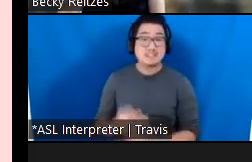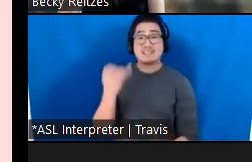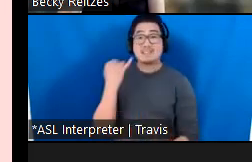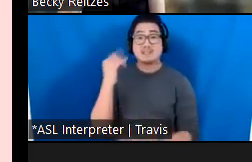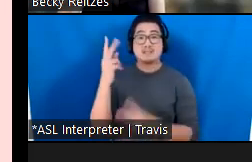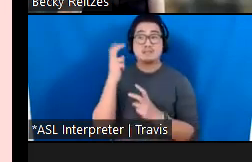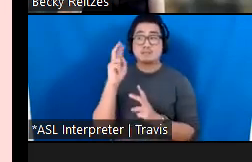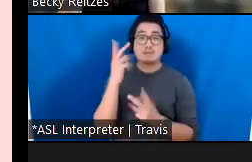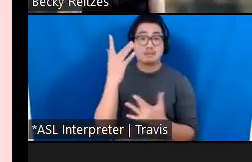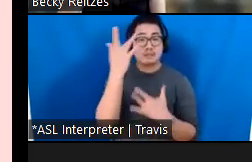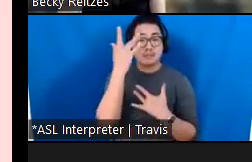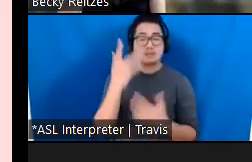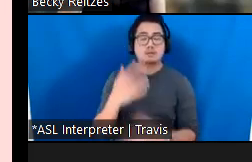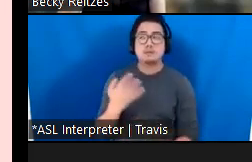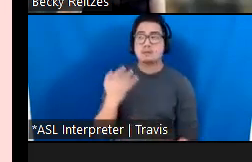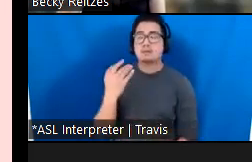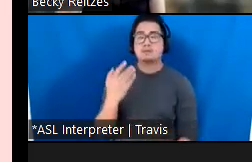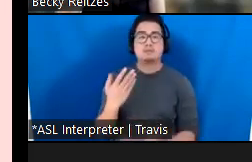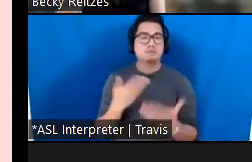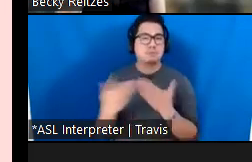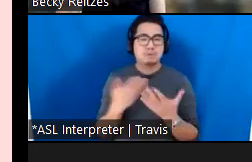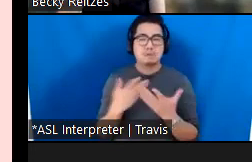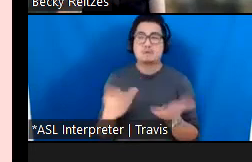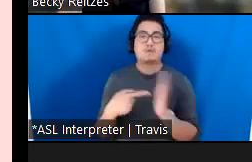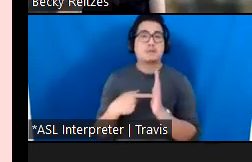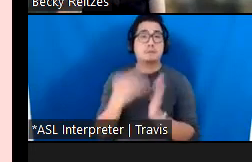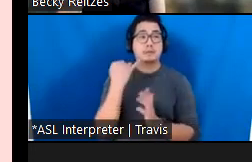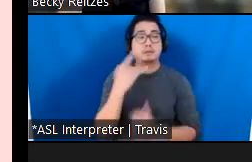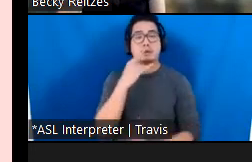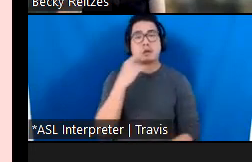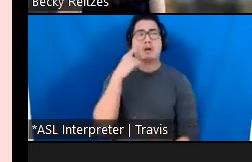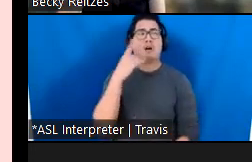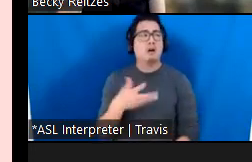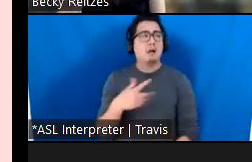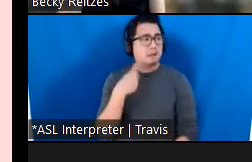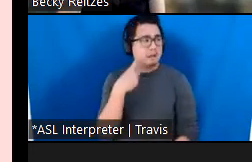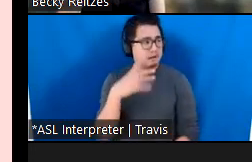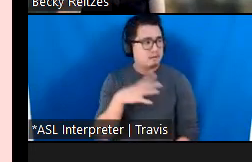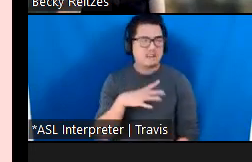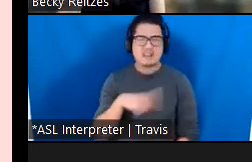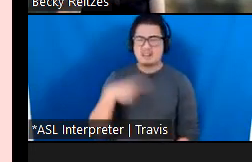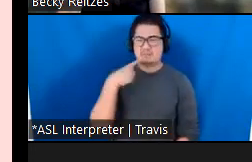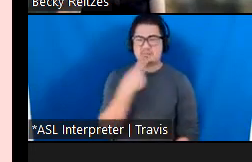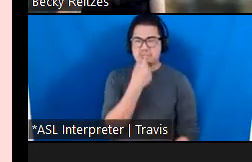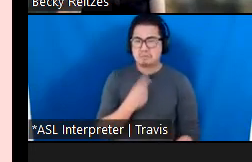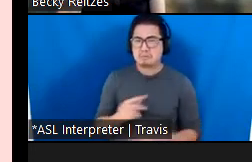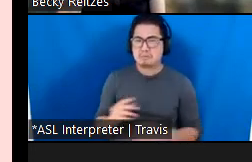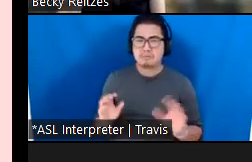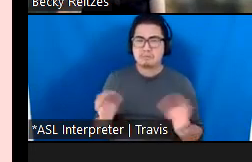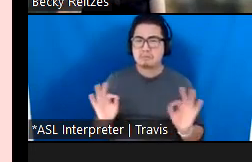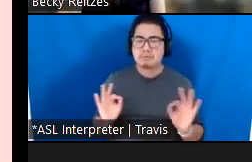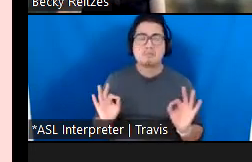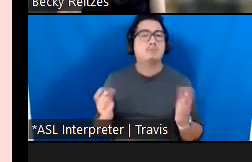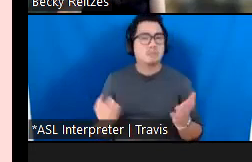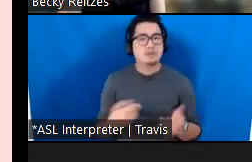like, oh, I just think I have a cold. They want to stay home if they're sick, and they want to make sure to get tested. They can